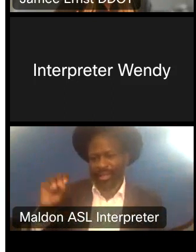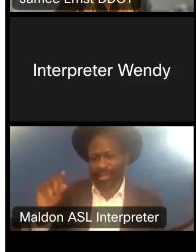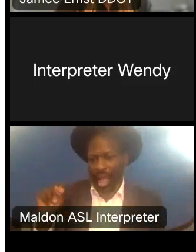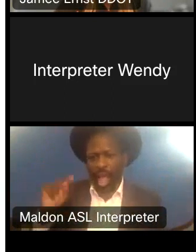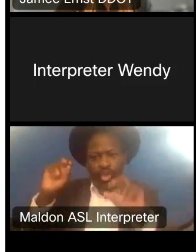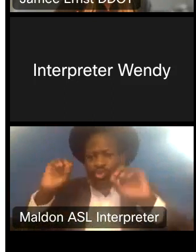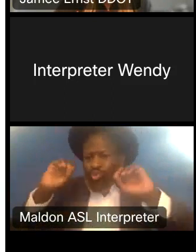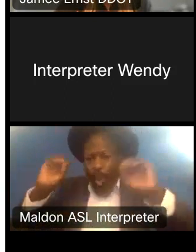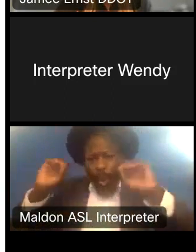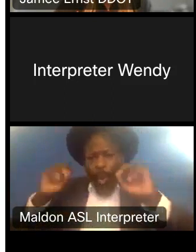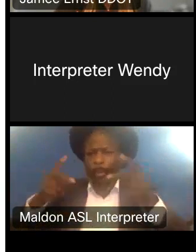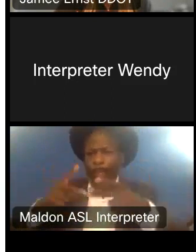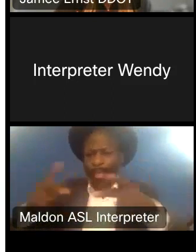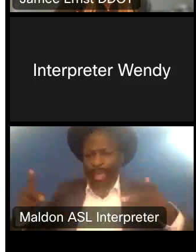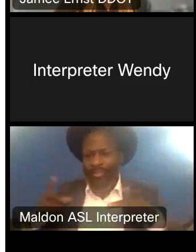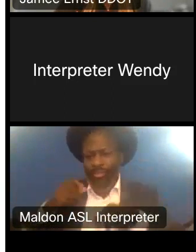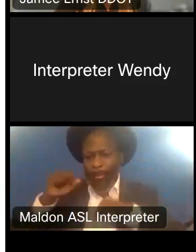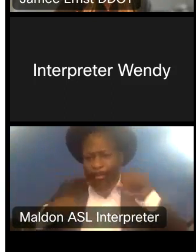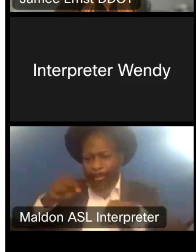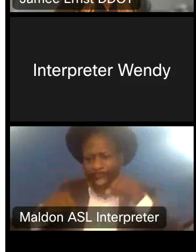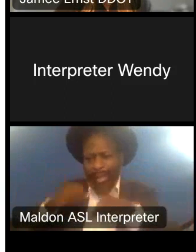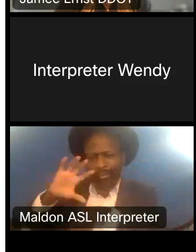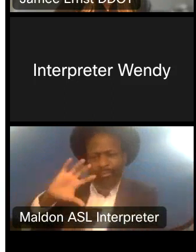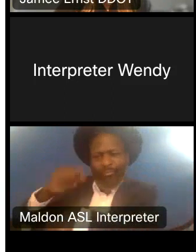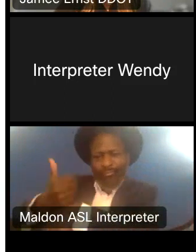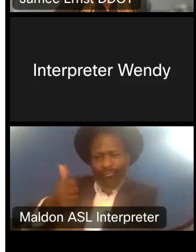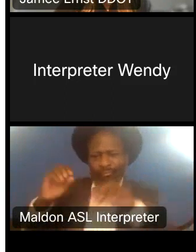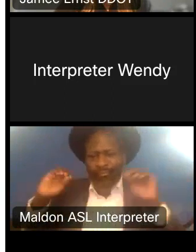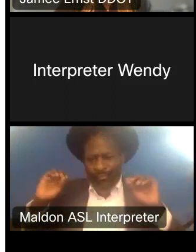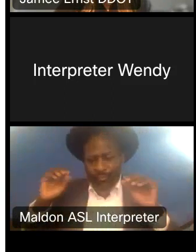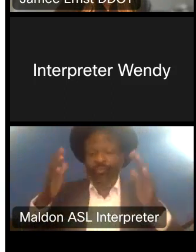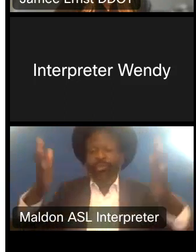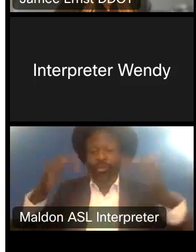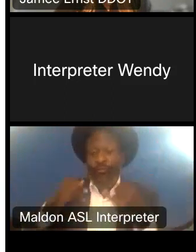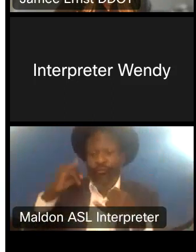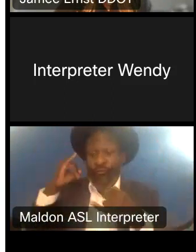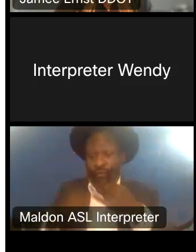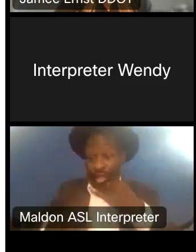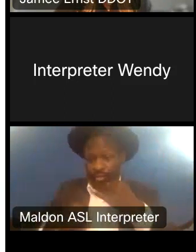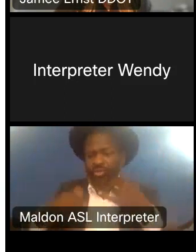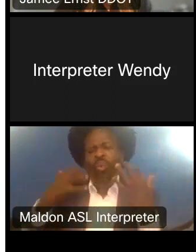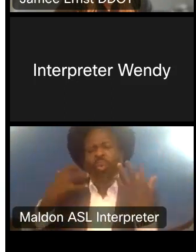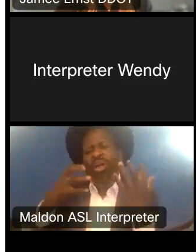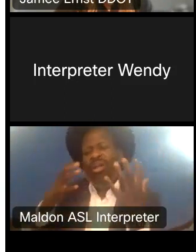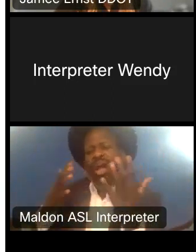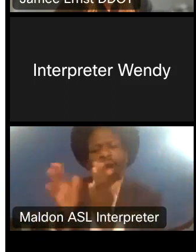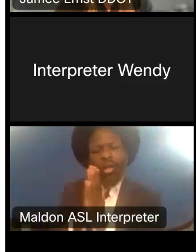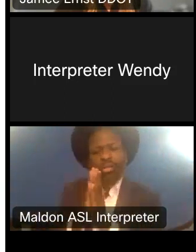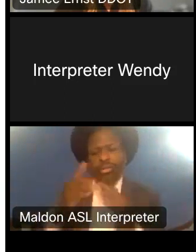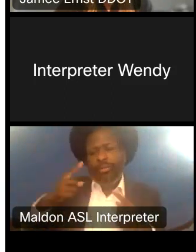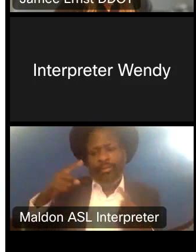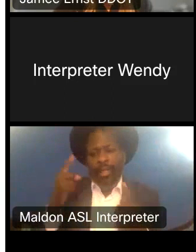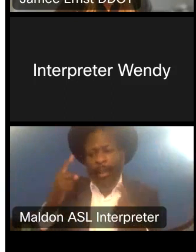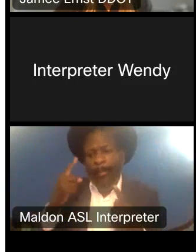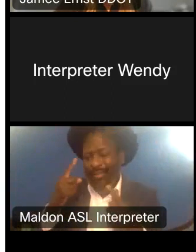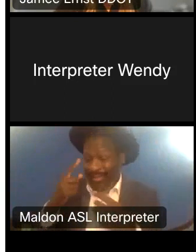I just wanted to ask if there, you know, something that would be closer to the concepts developed last time